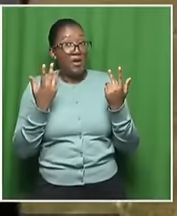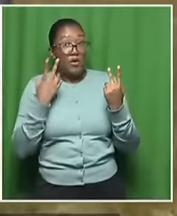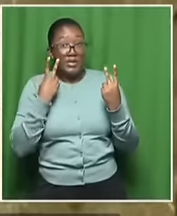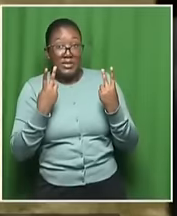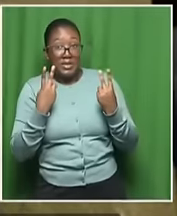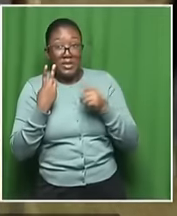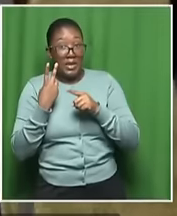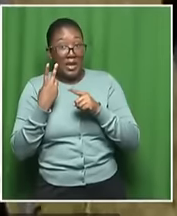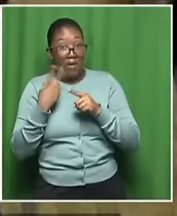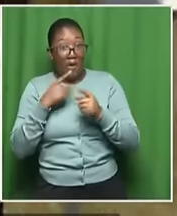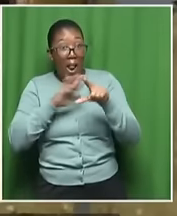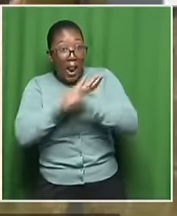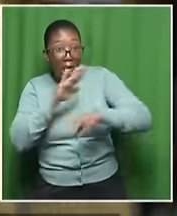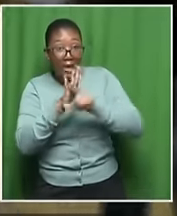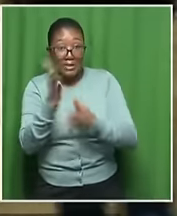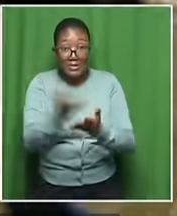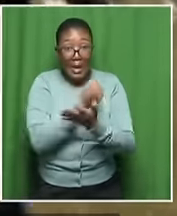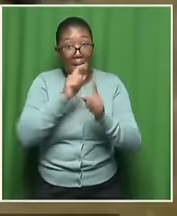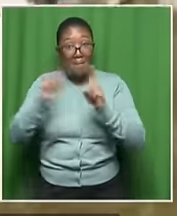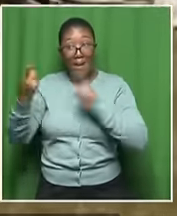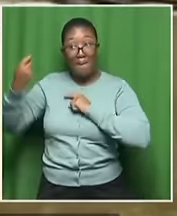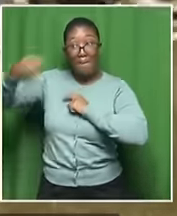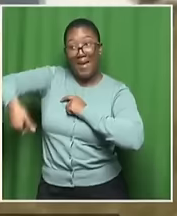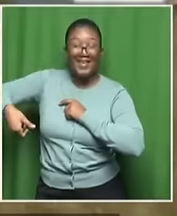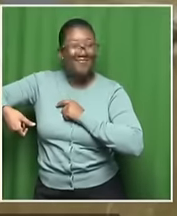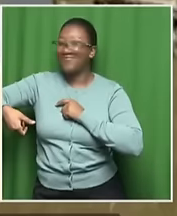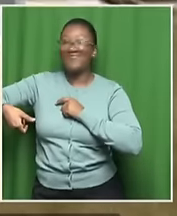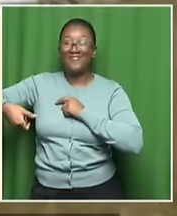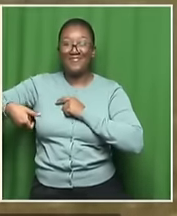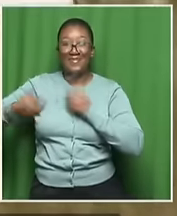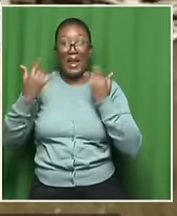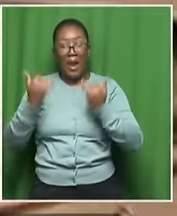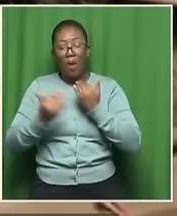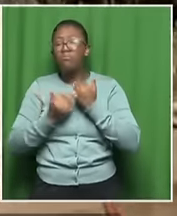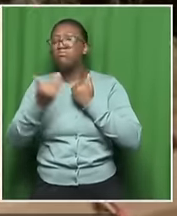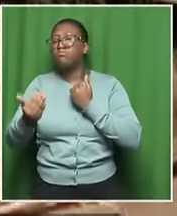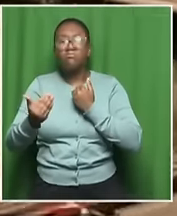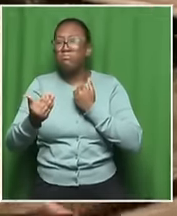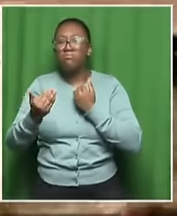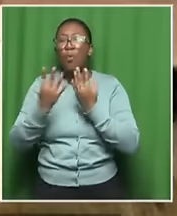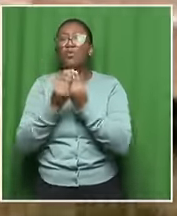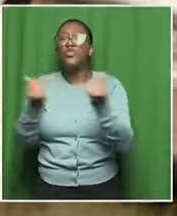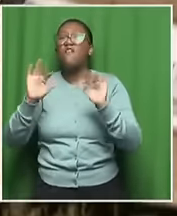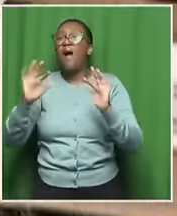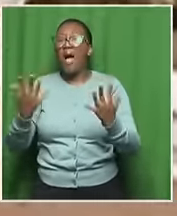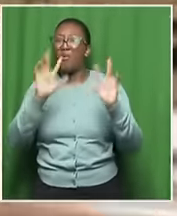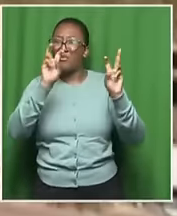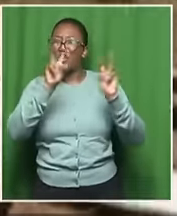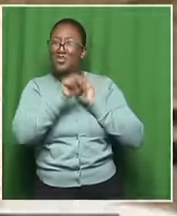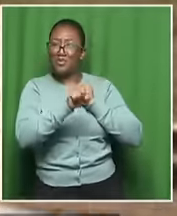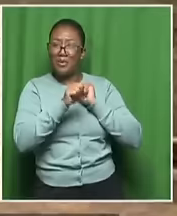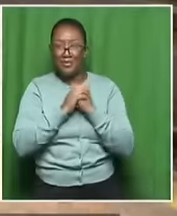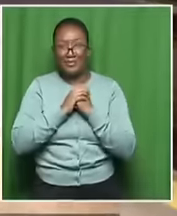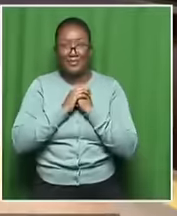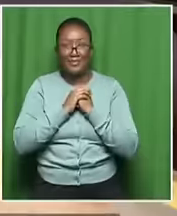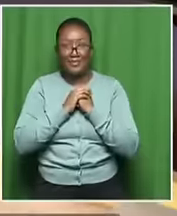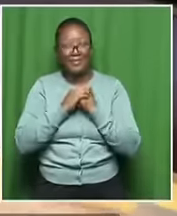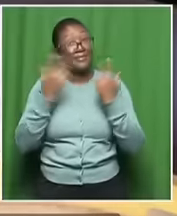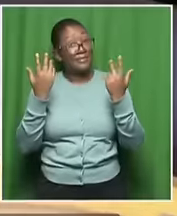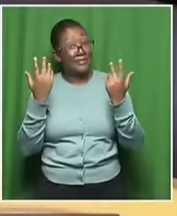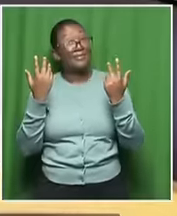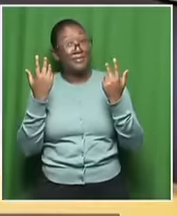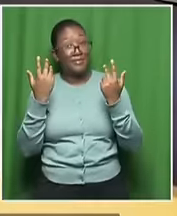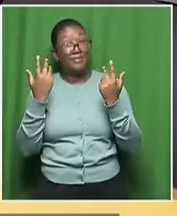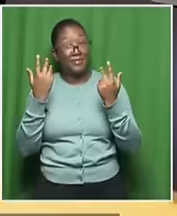expropriation without compensation? How do we move forward as a country on the land question? Well, firstly, we must remember that we had